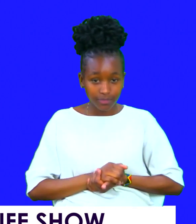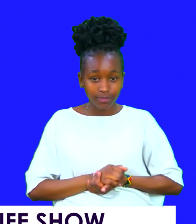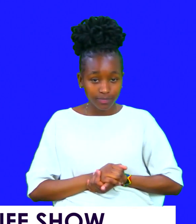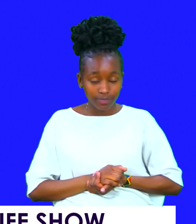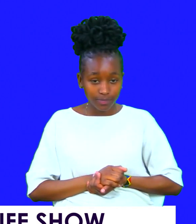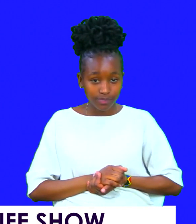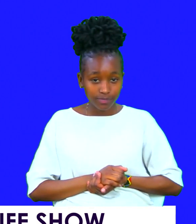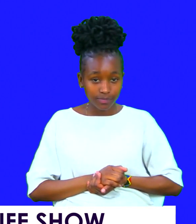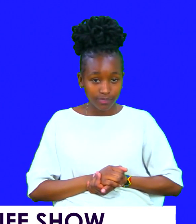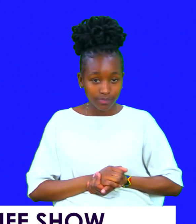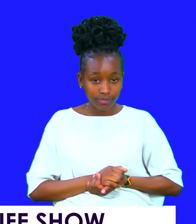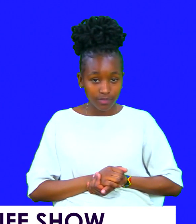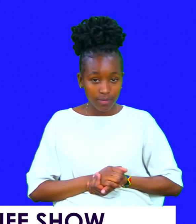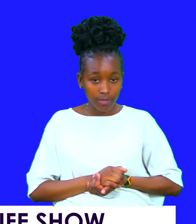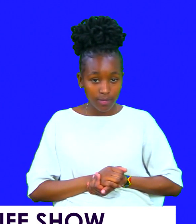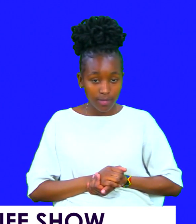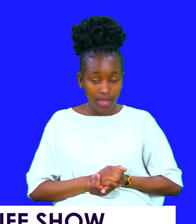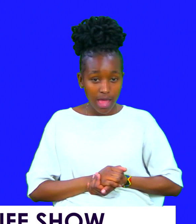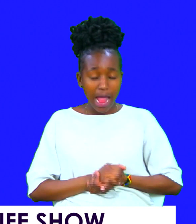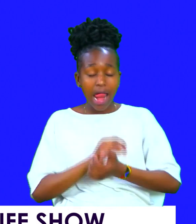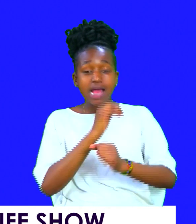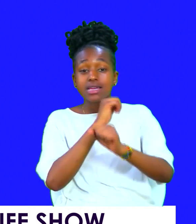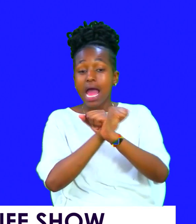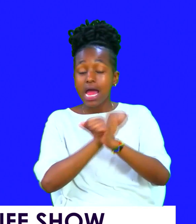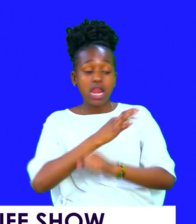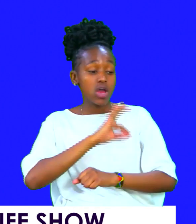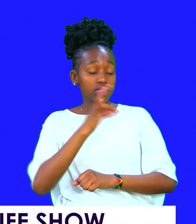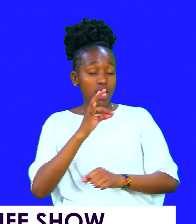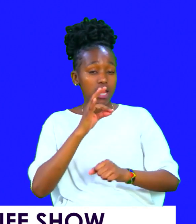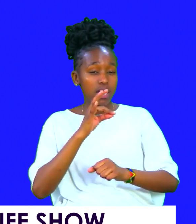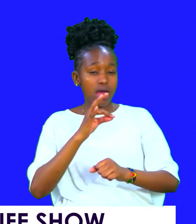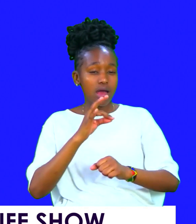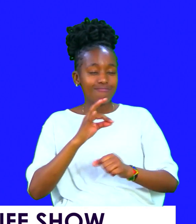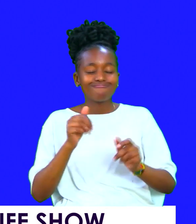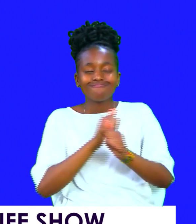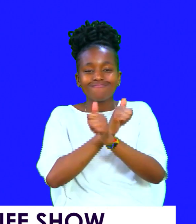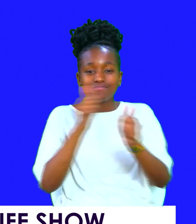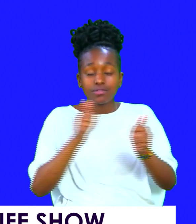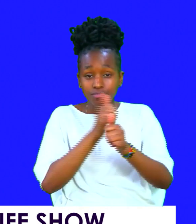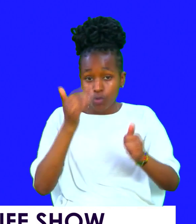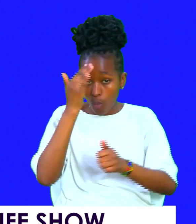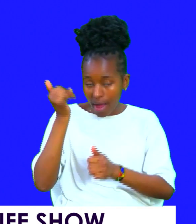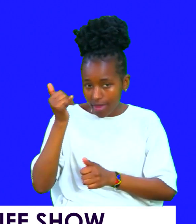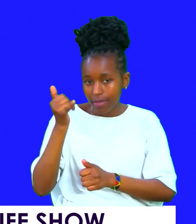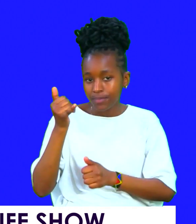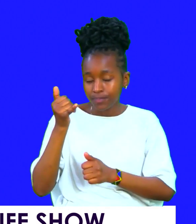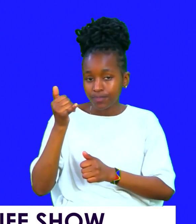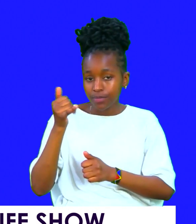this brand. Guard your soul with all diligence, for therein